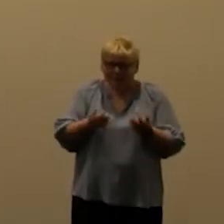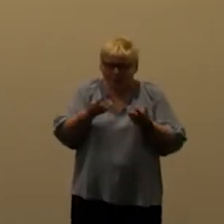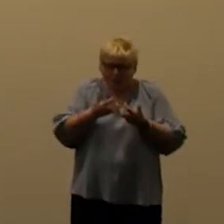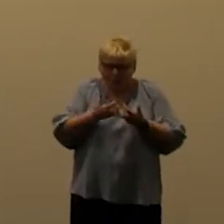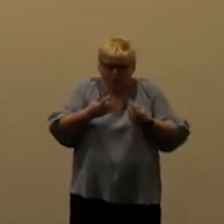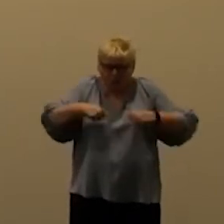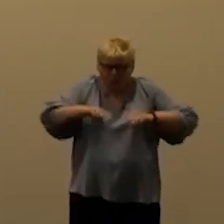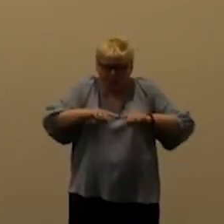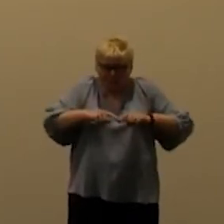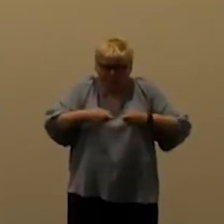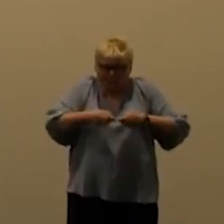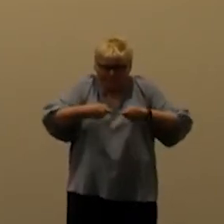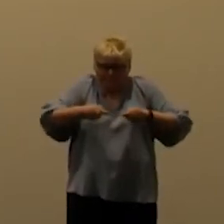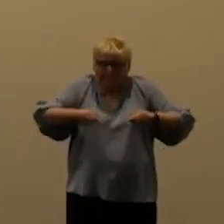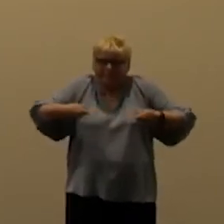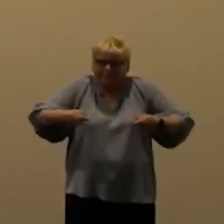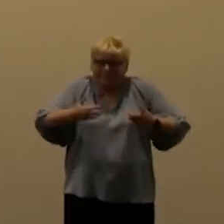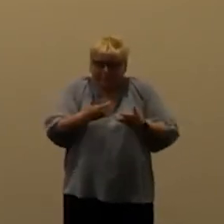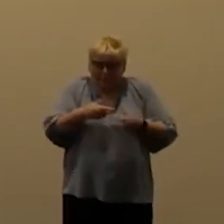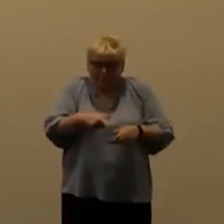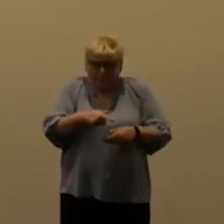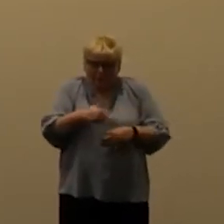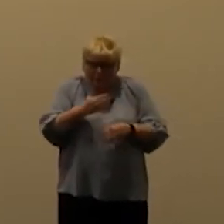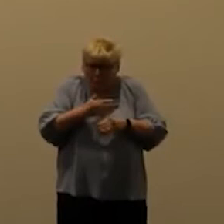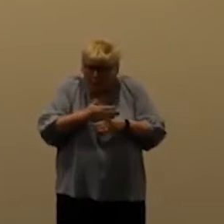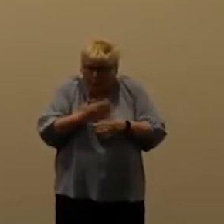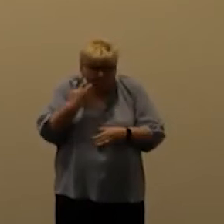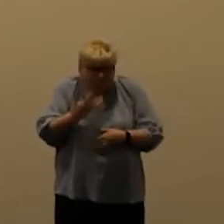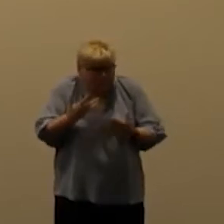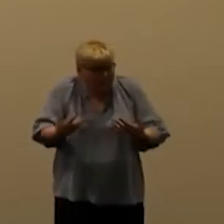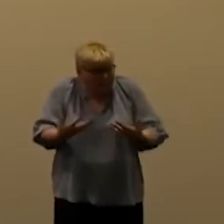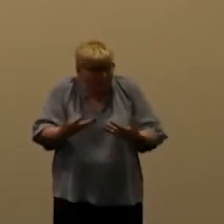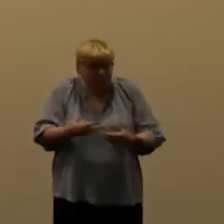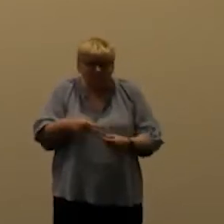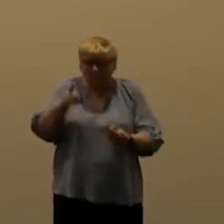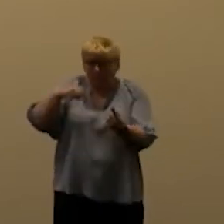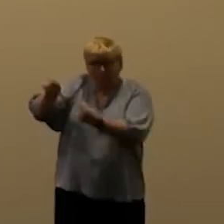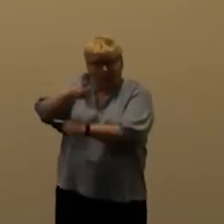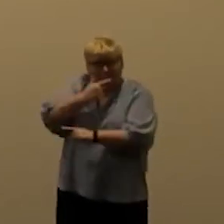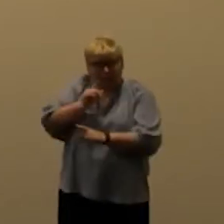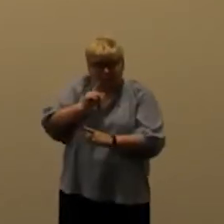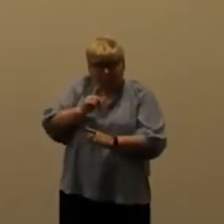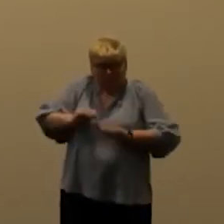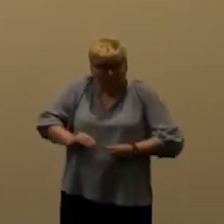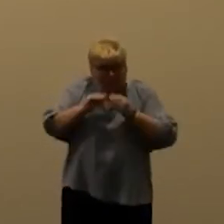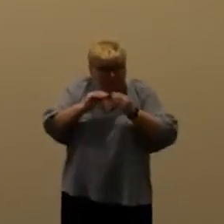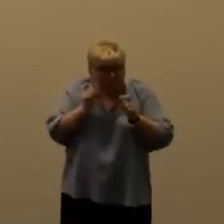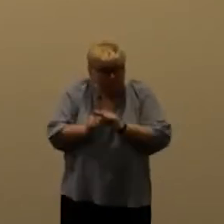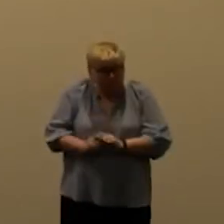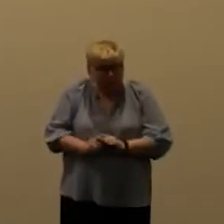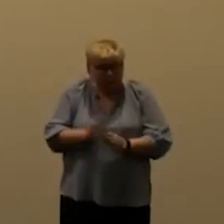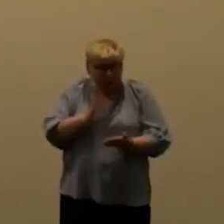what's happening to our tenant and how is that being affected on a day-to-day basis? Are people making changes? And that's where the next kind of proponent